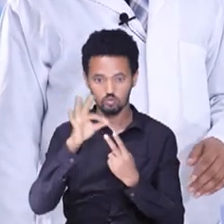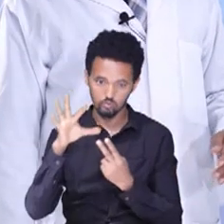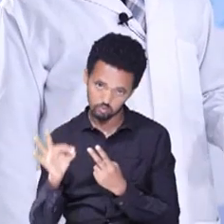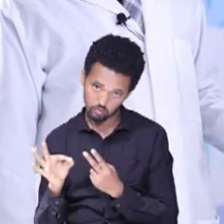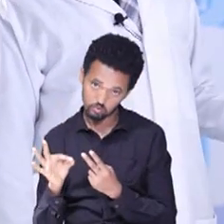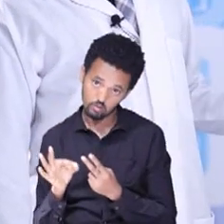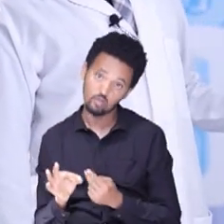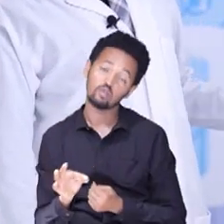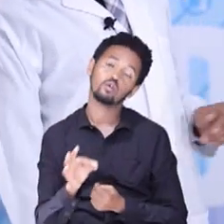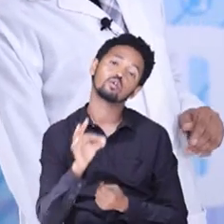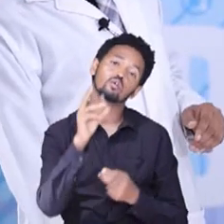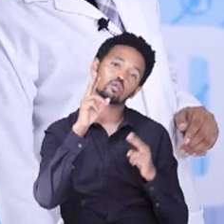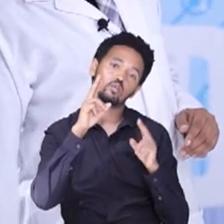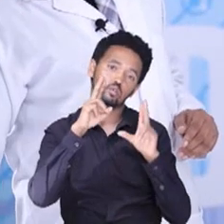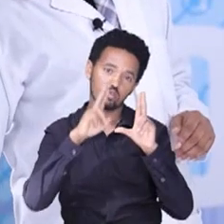EPRDF.